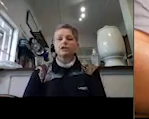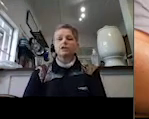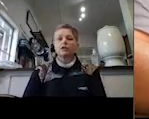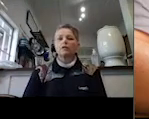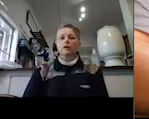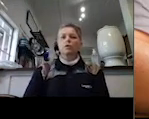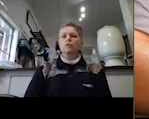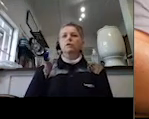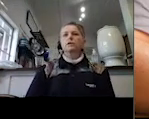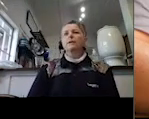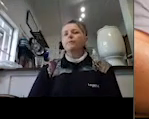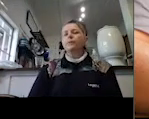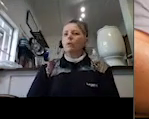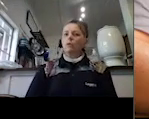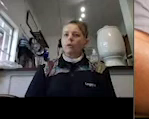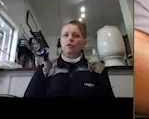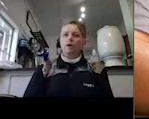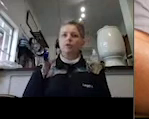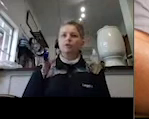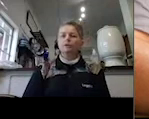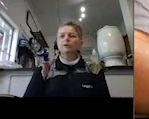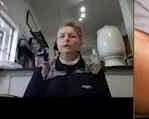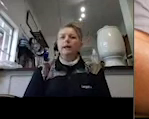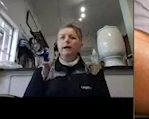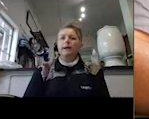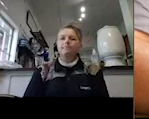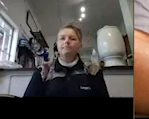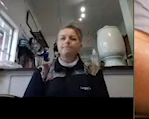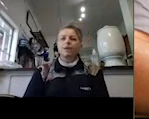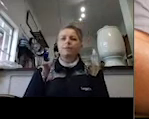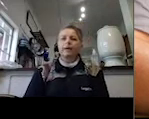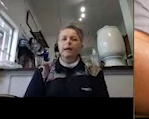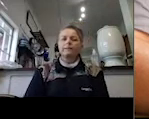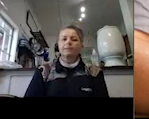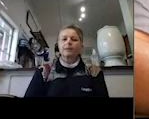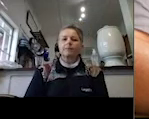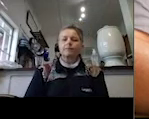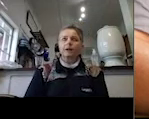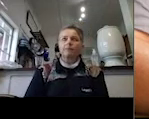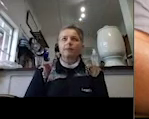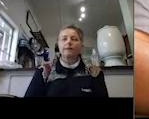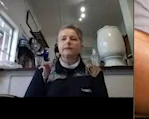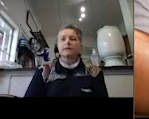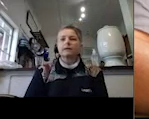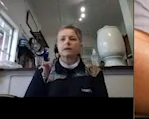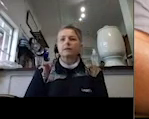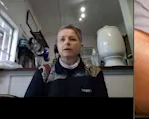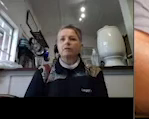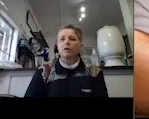it's a decision of a court or a tribunal, but it comes up in